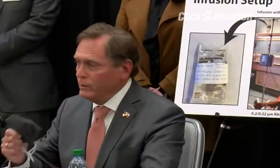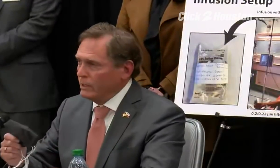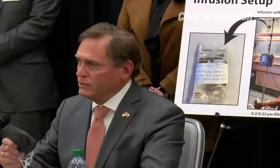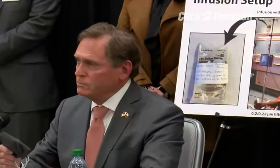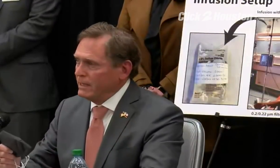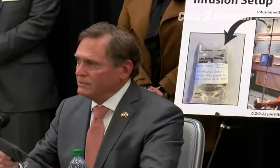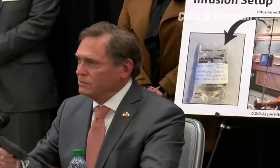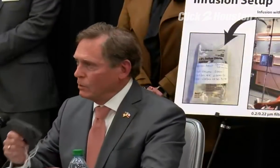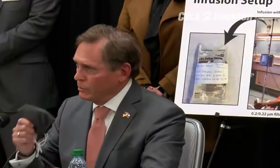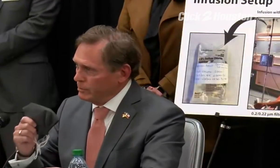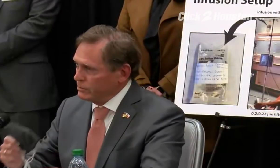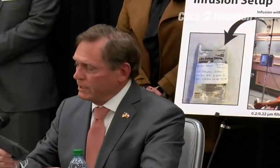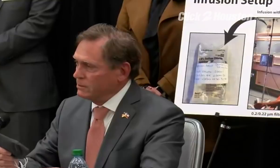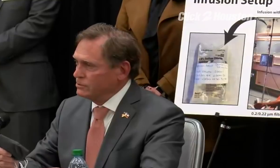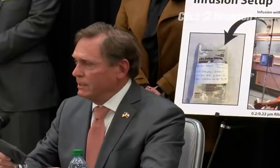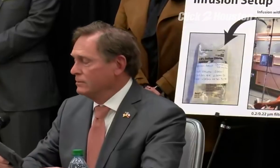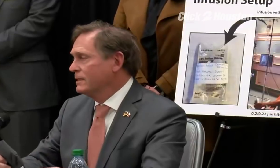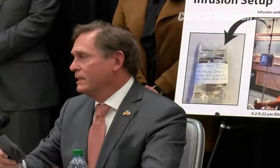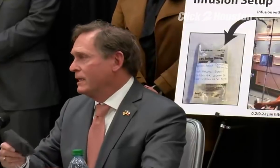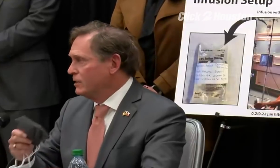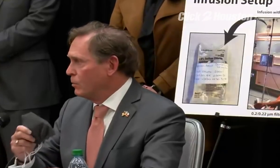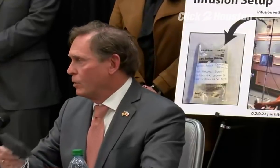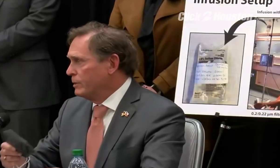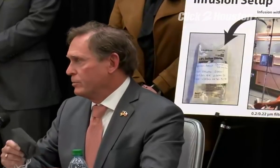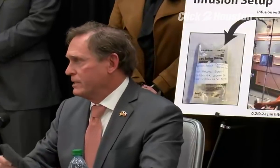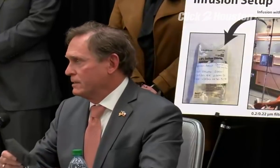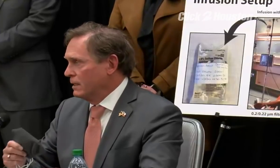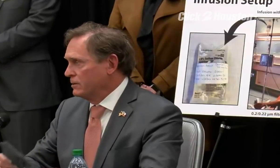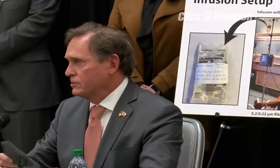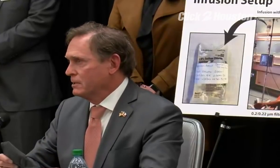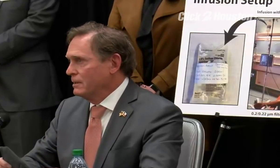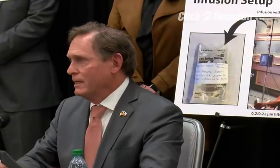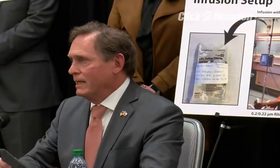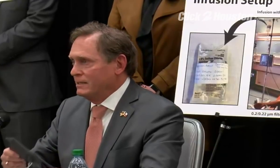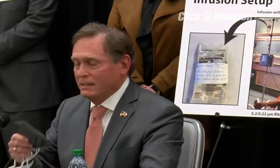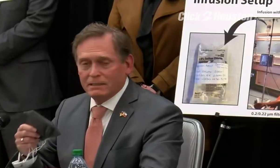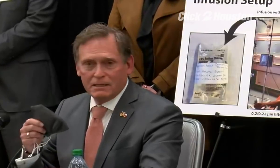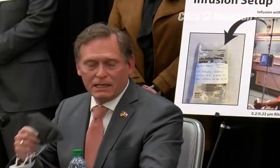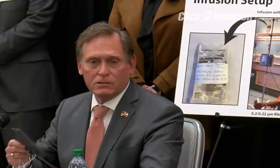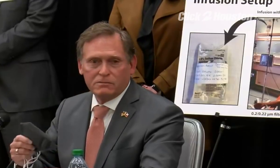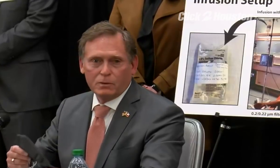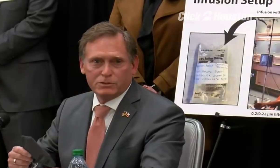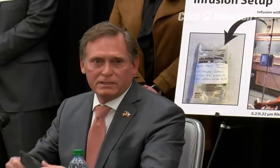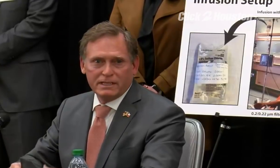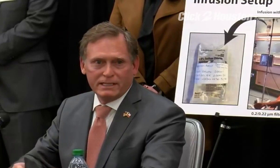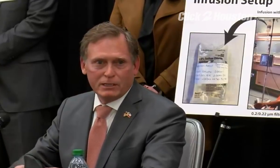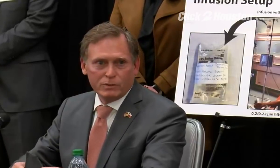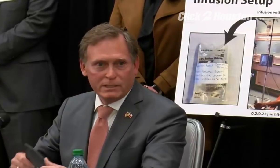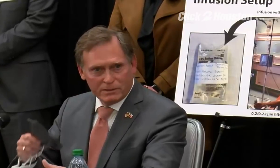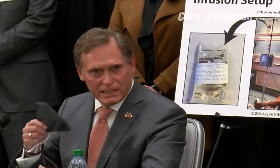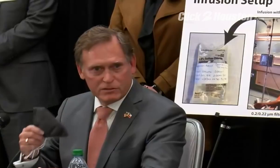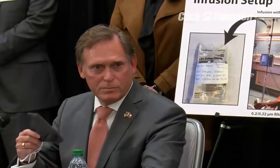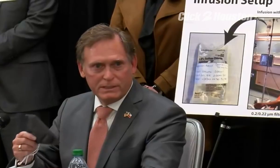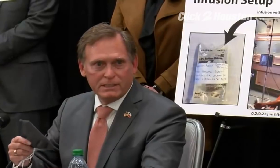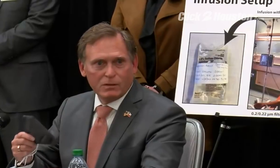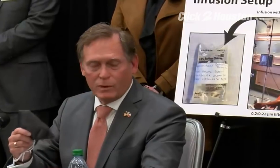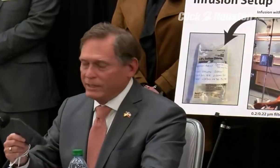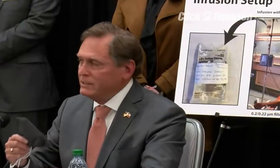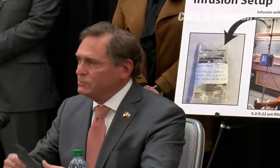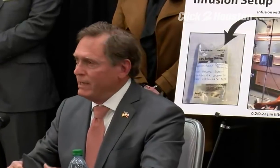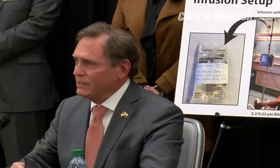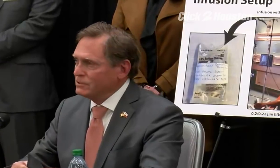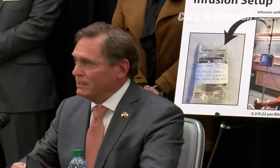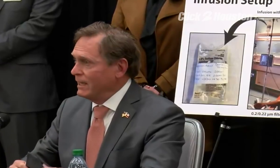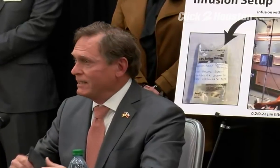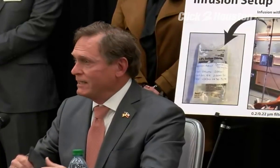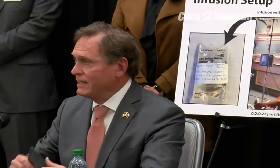the more we wear this mask, the more we protect ourselves and the more we protect others. And I look forward to the day that we don't have to be wearing